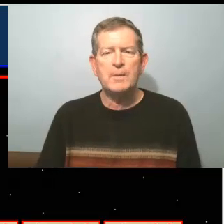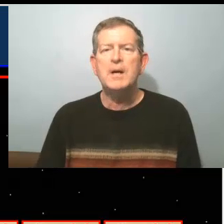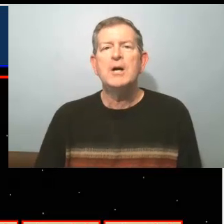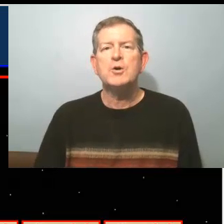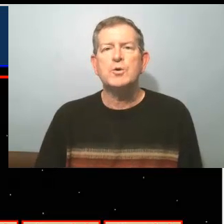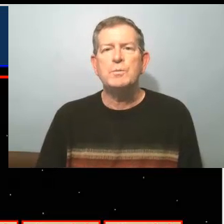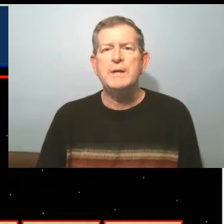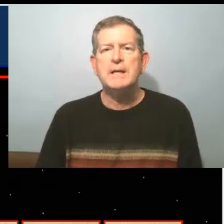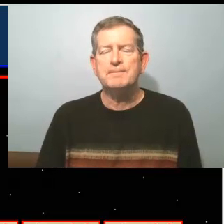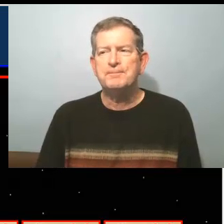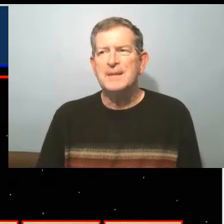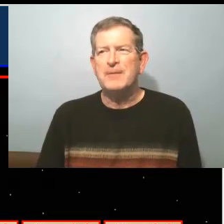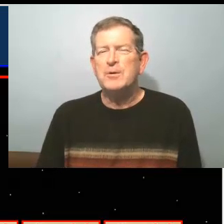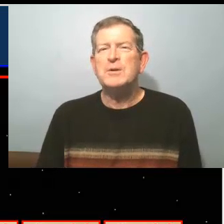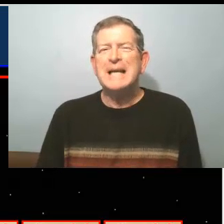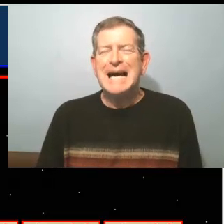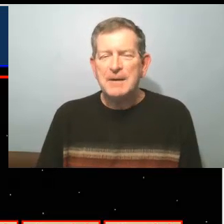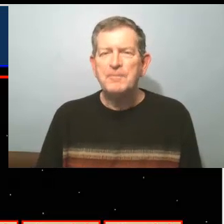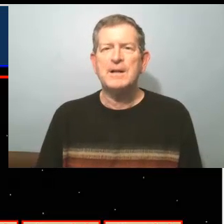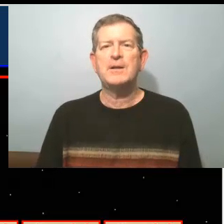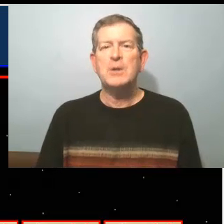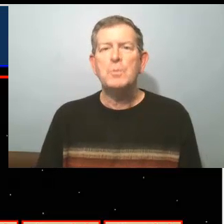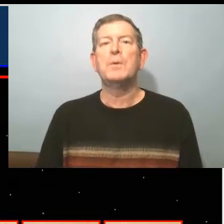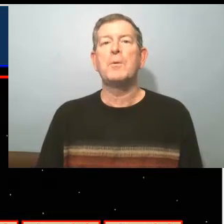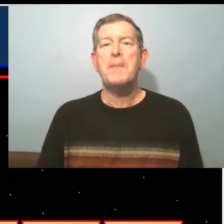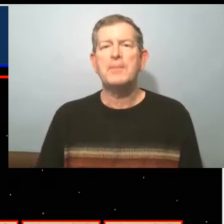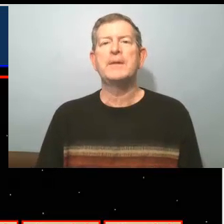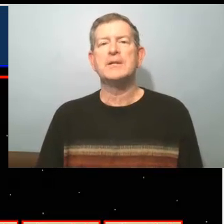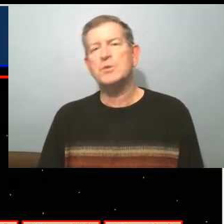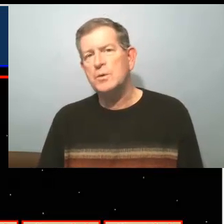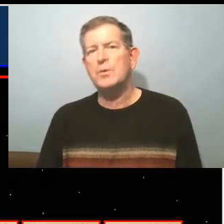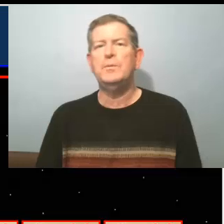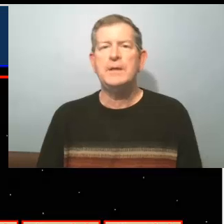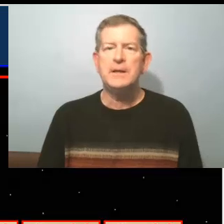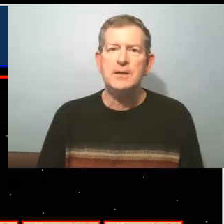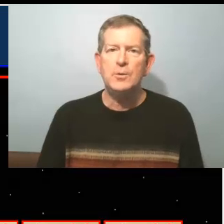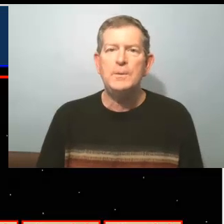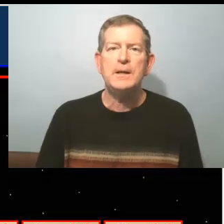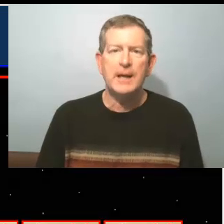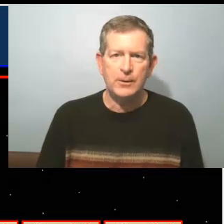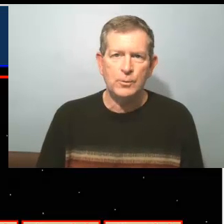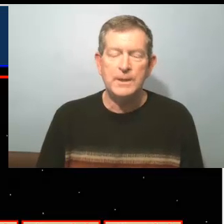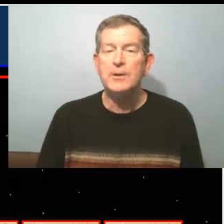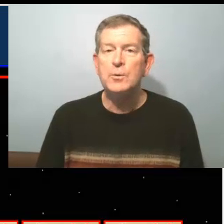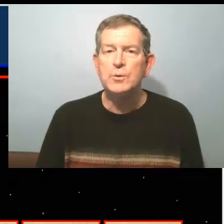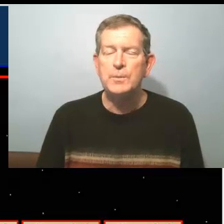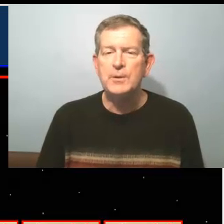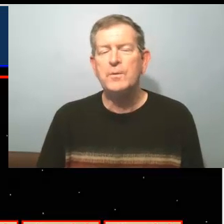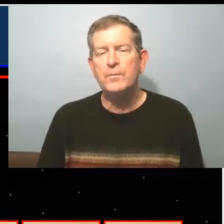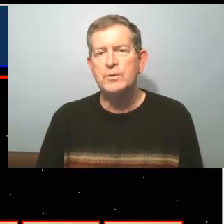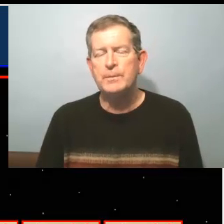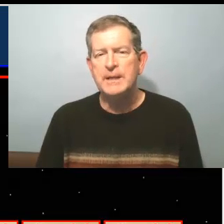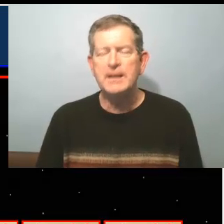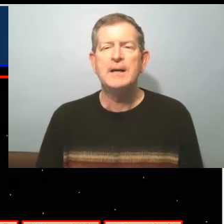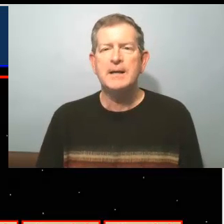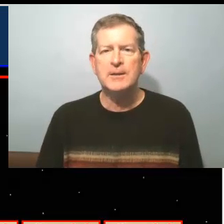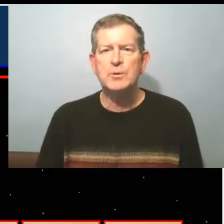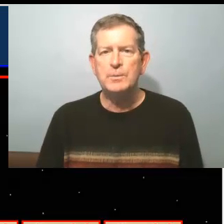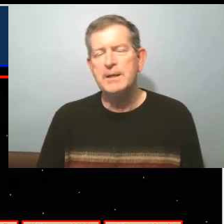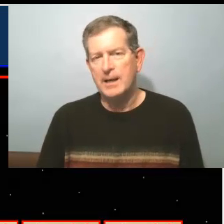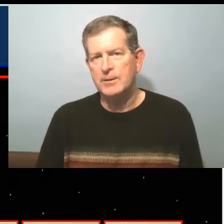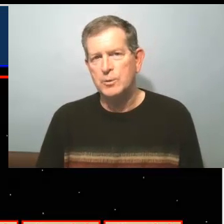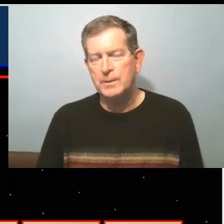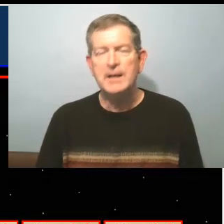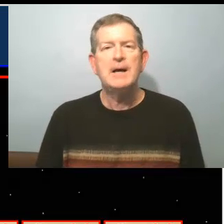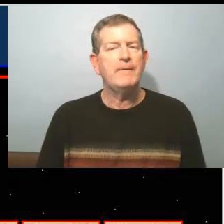je form, j'oublie. If you're confident that you will remember that it's tu oublies, il oublie, elle oublie, nous oublions, vous oubliez,